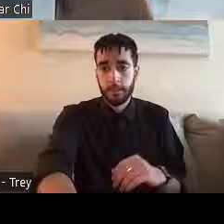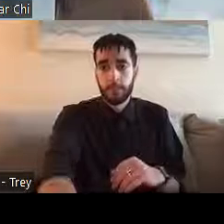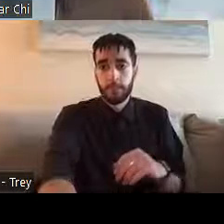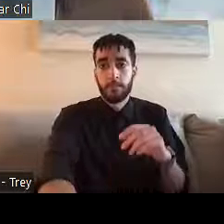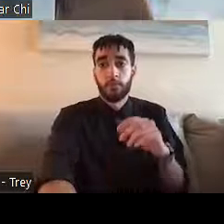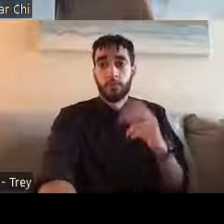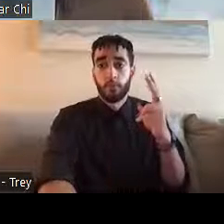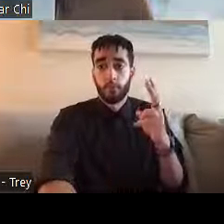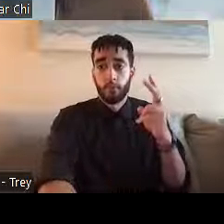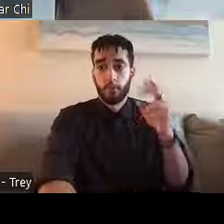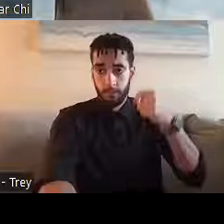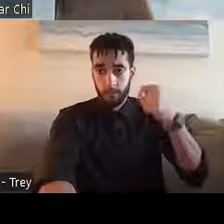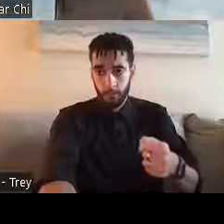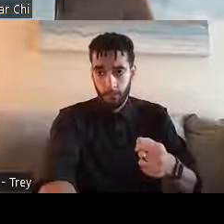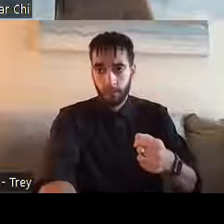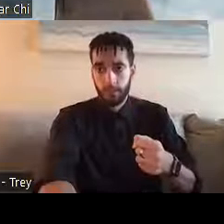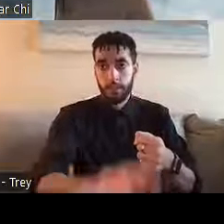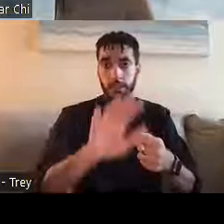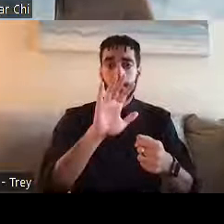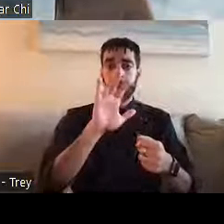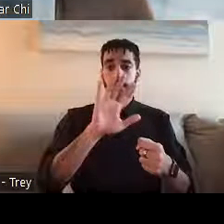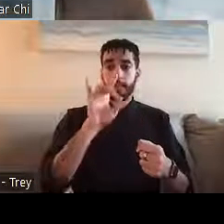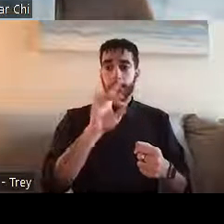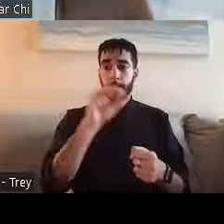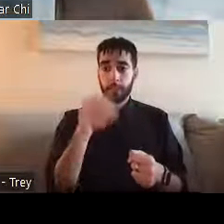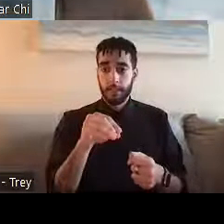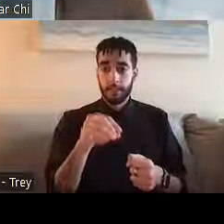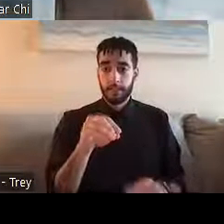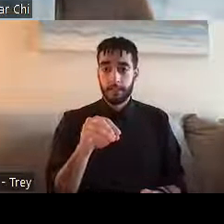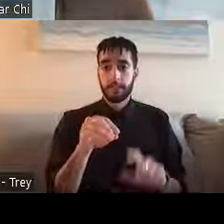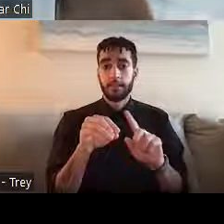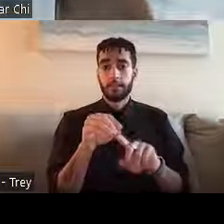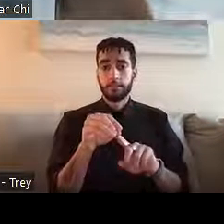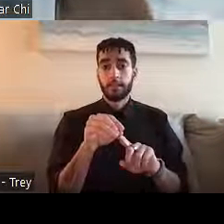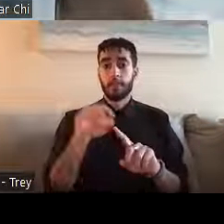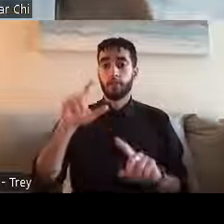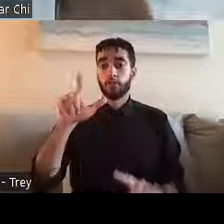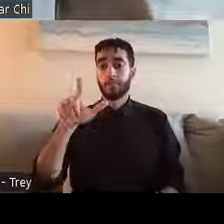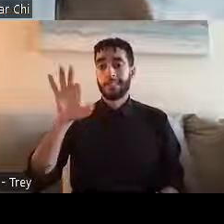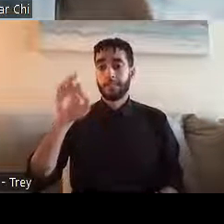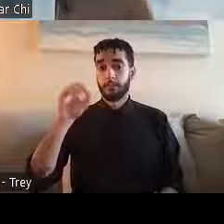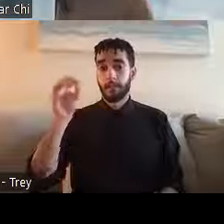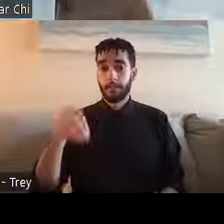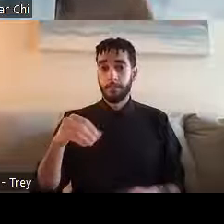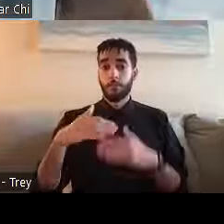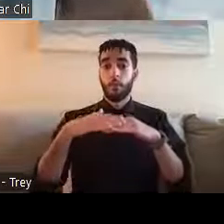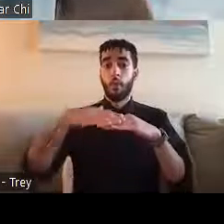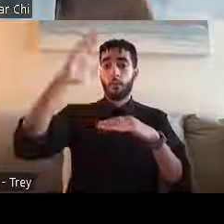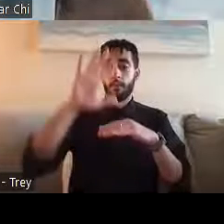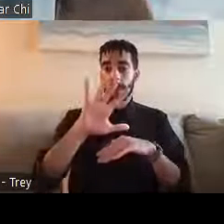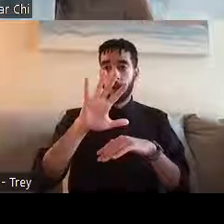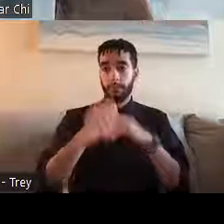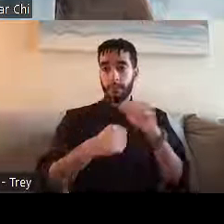years. And of those 58%, 29% provided care for more than 5 years.